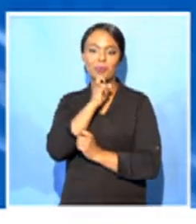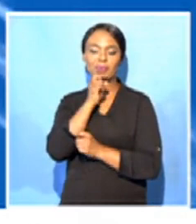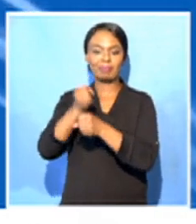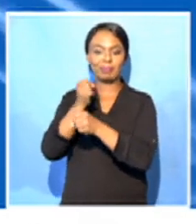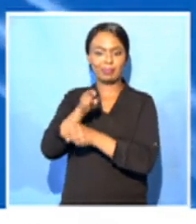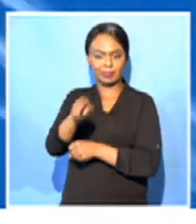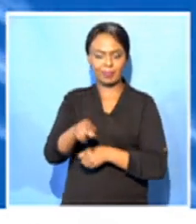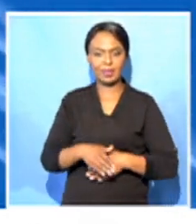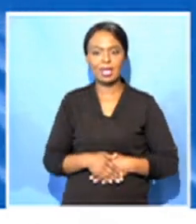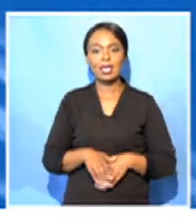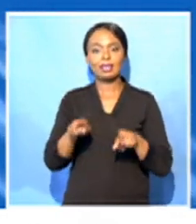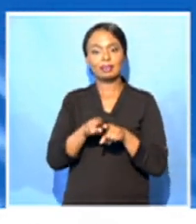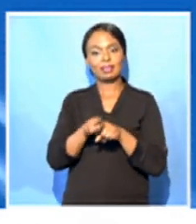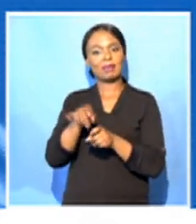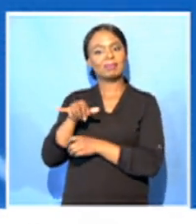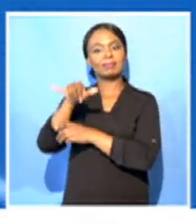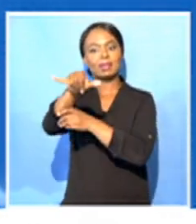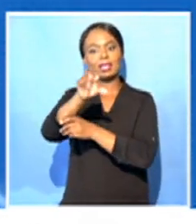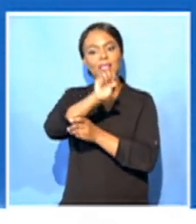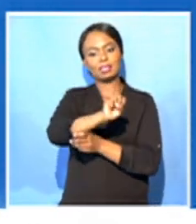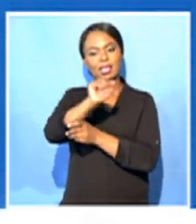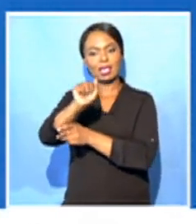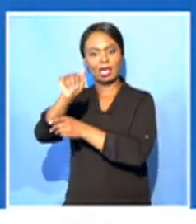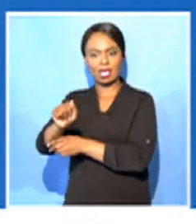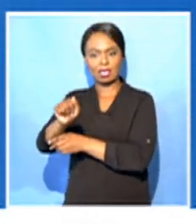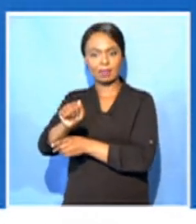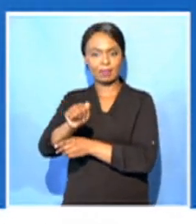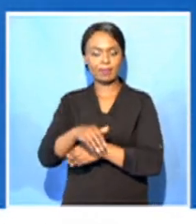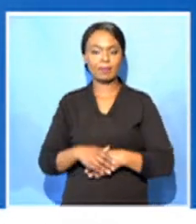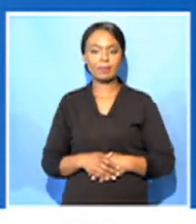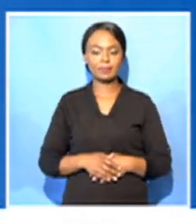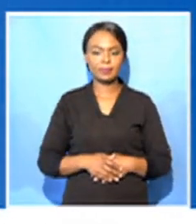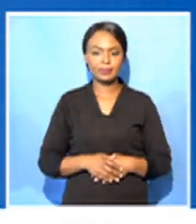and helicopter pilots of the South African Air Force.